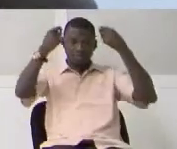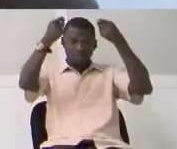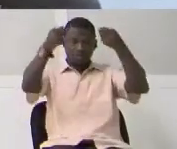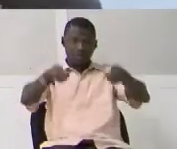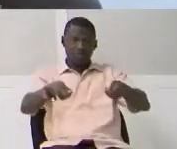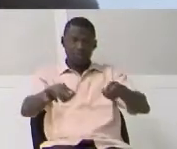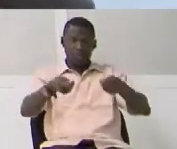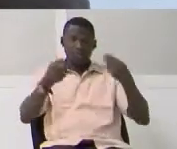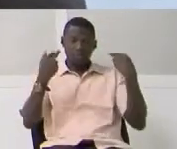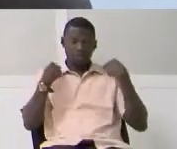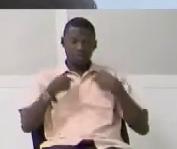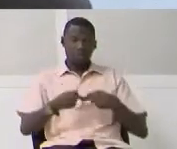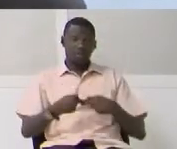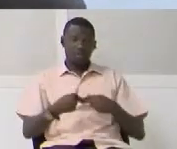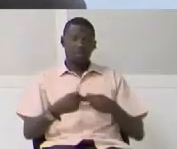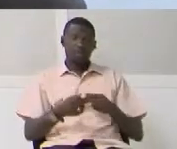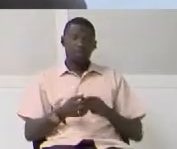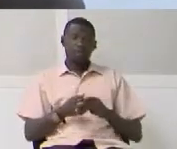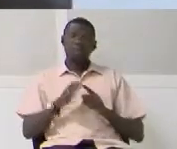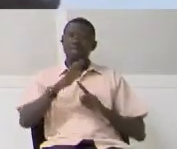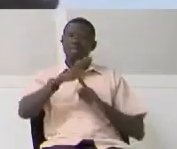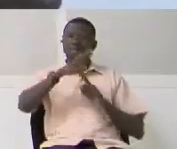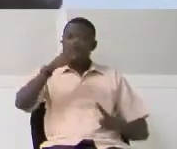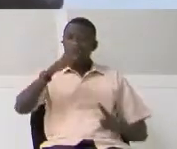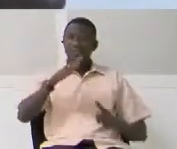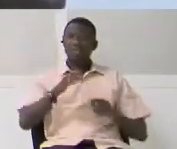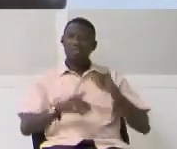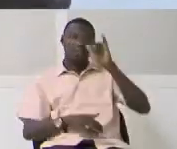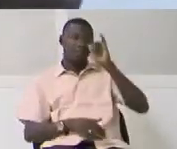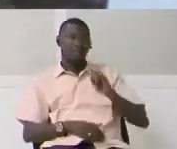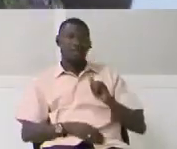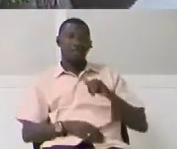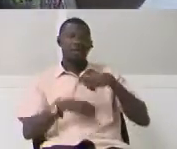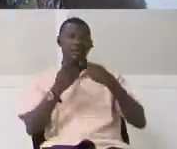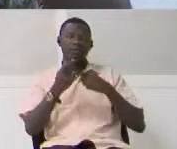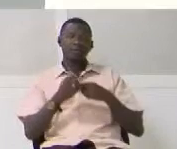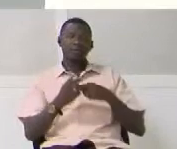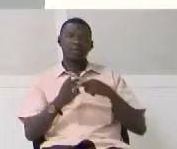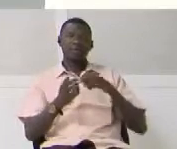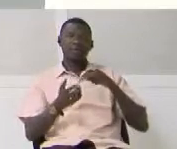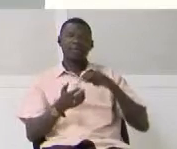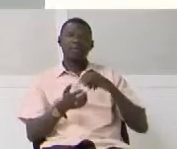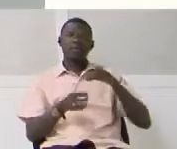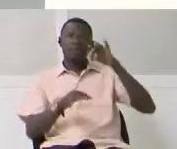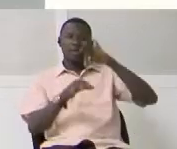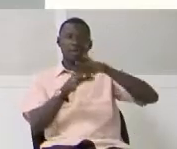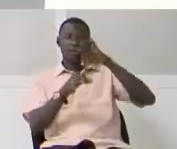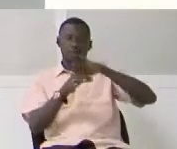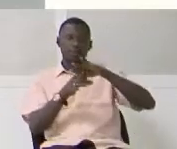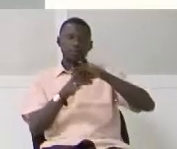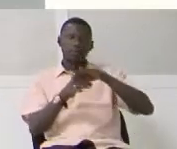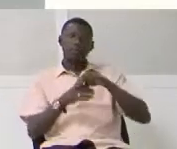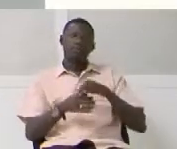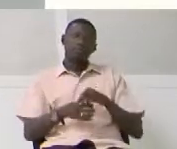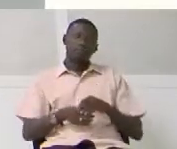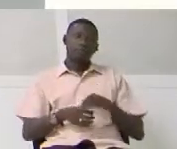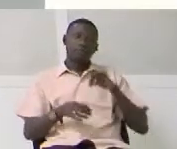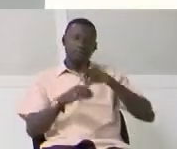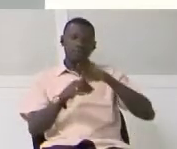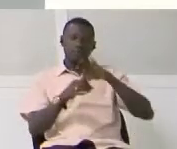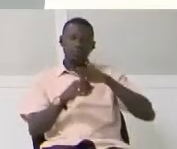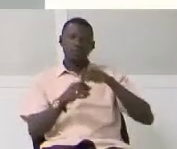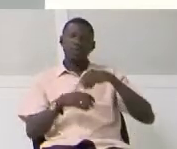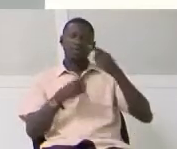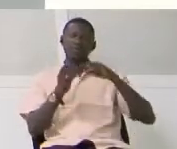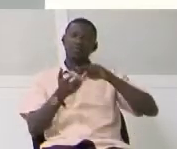ay less than a year there, sila election bi am sila mom moy de demam. Understand? It was less than a year to